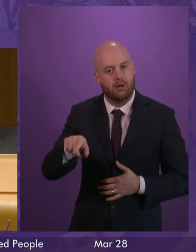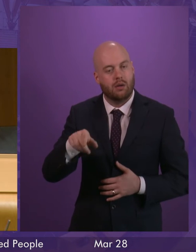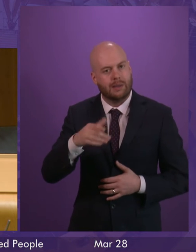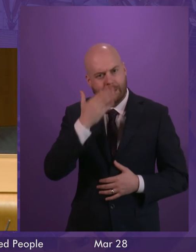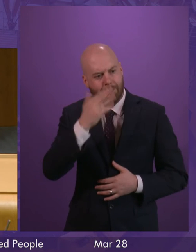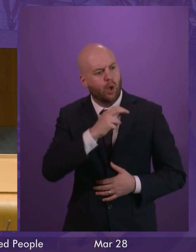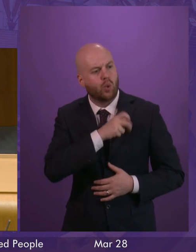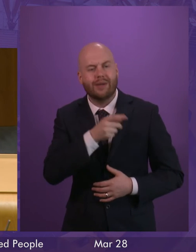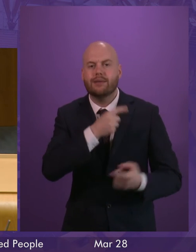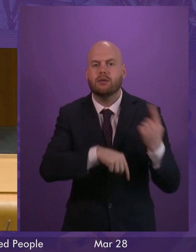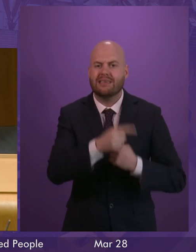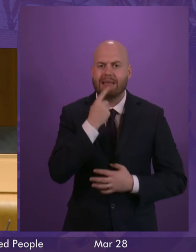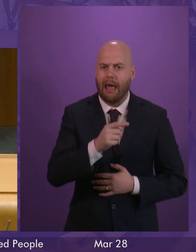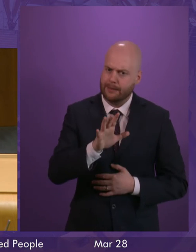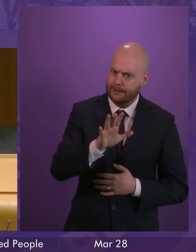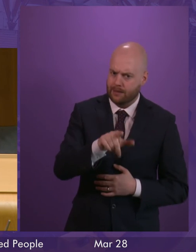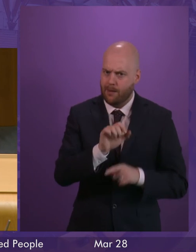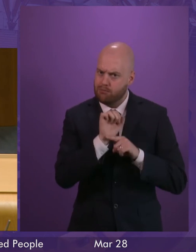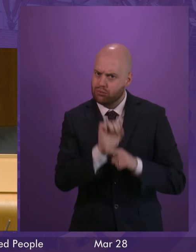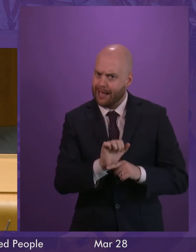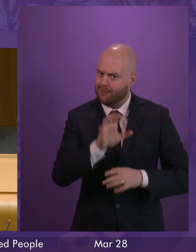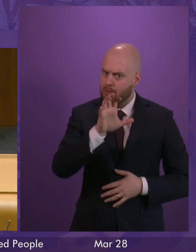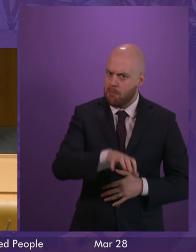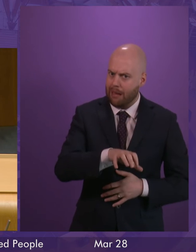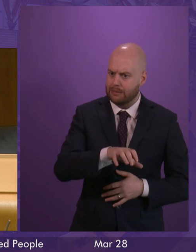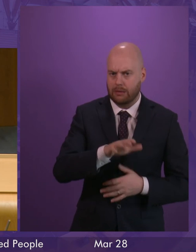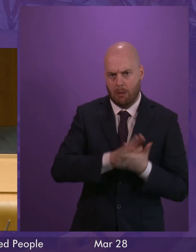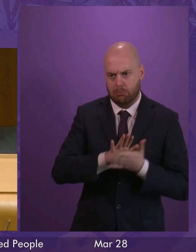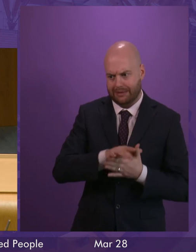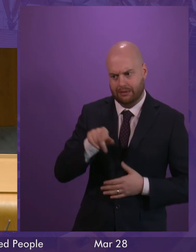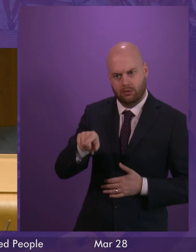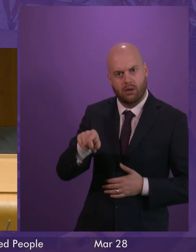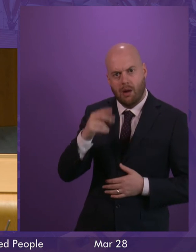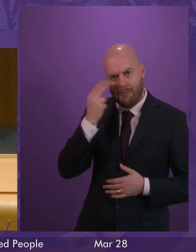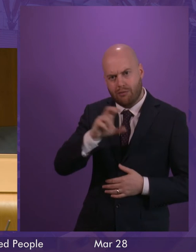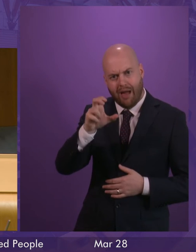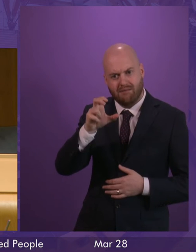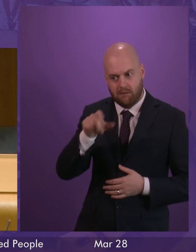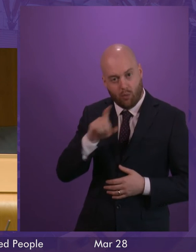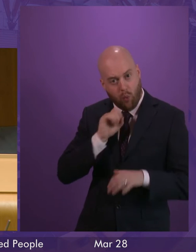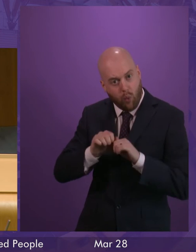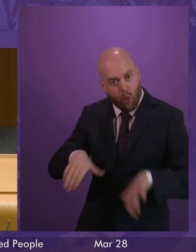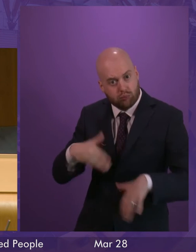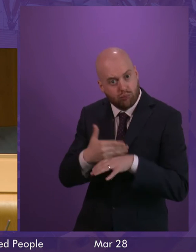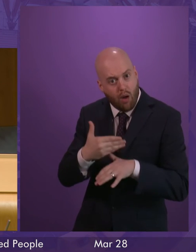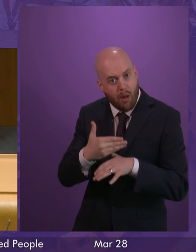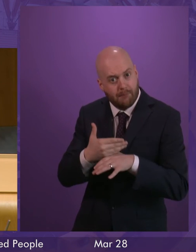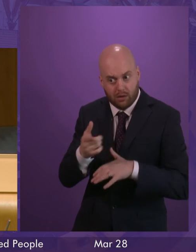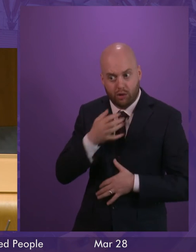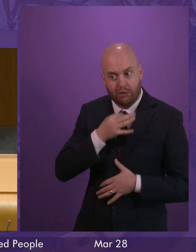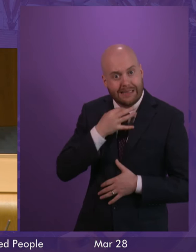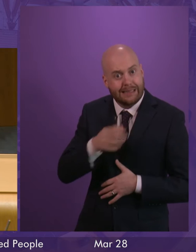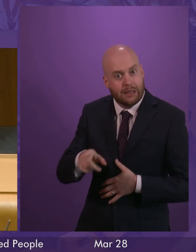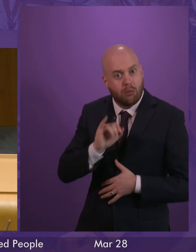protected places scheme was going to put that in huge financial difficulty. mean, 107 visually impaired workers could be at threat